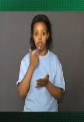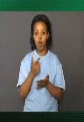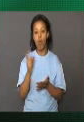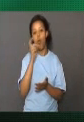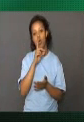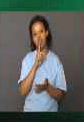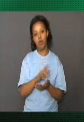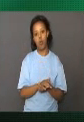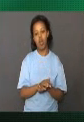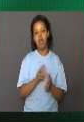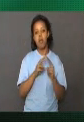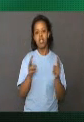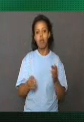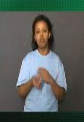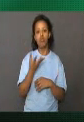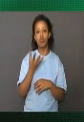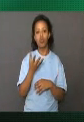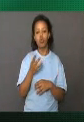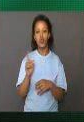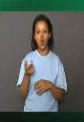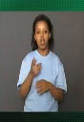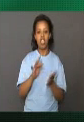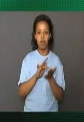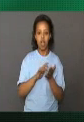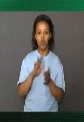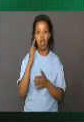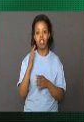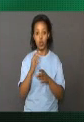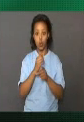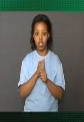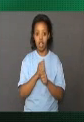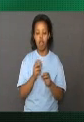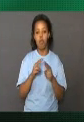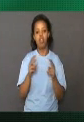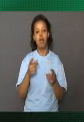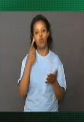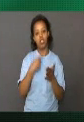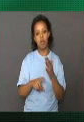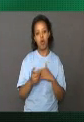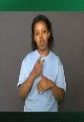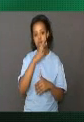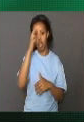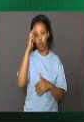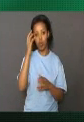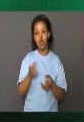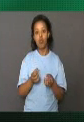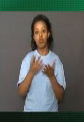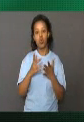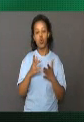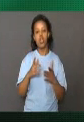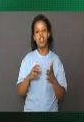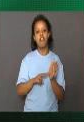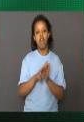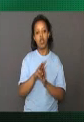High-activity antiretroviral treatment is most effective because it combines different